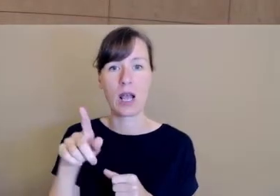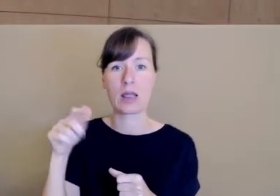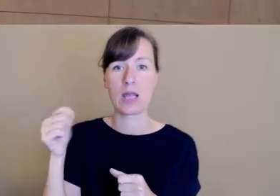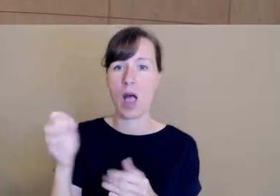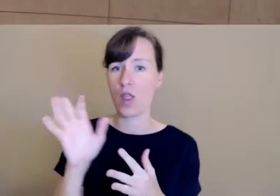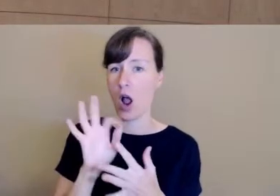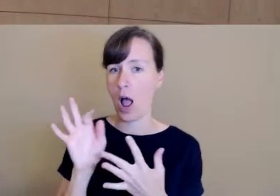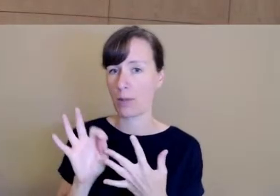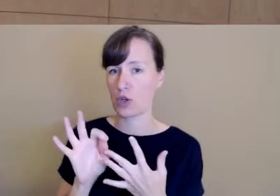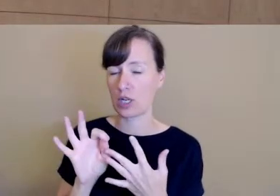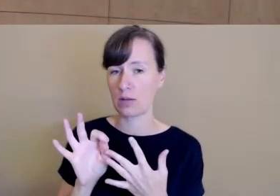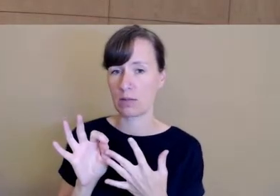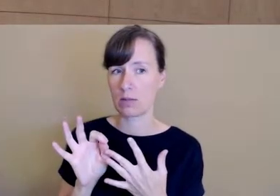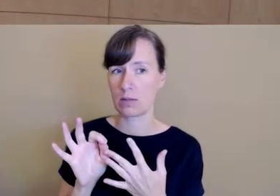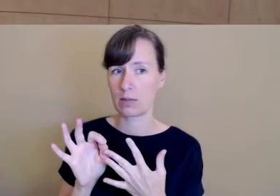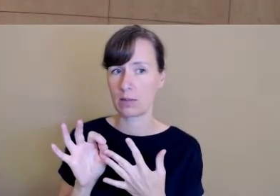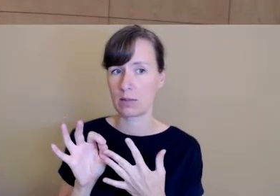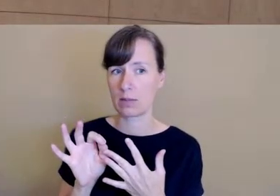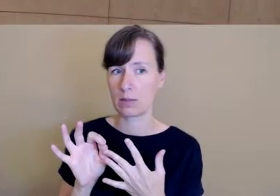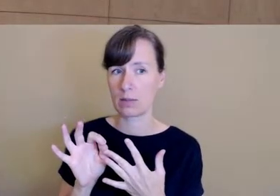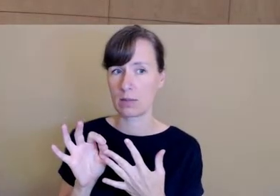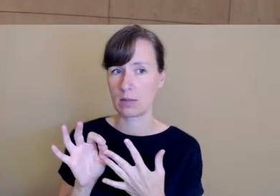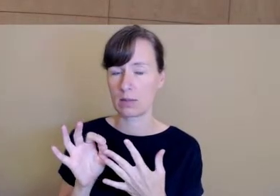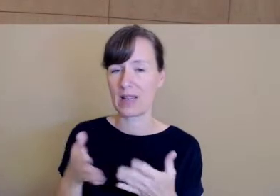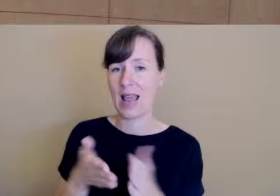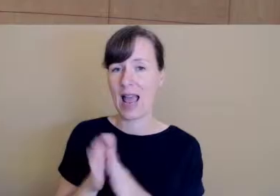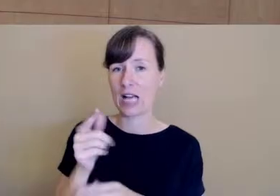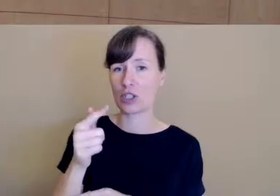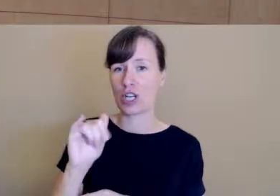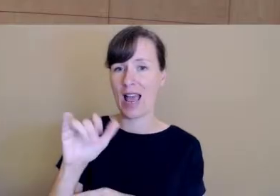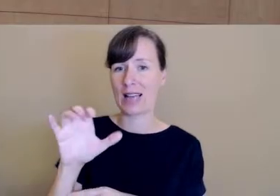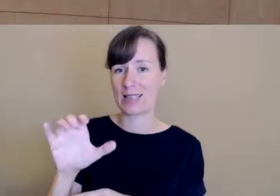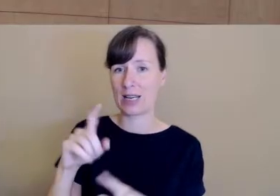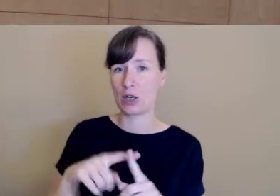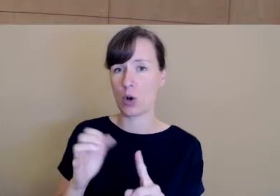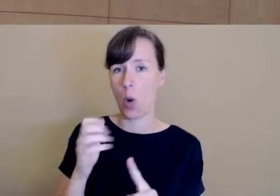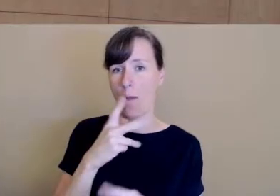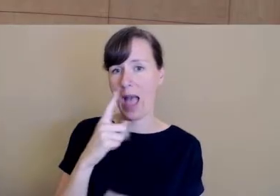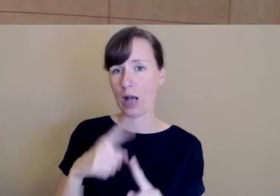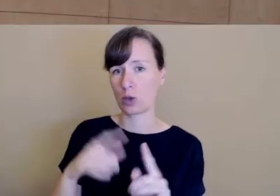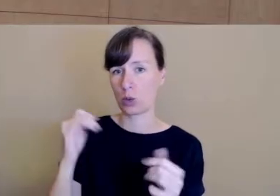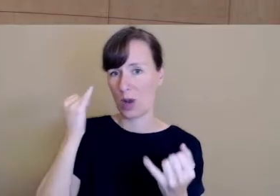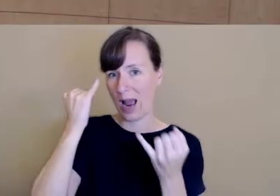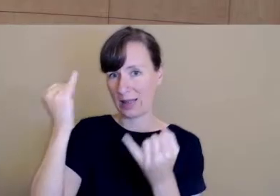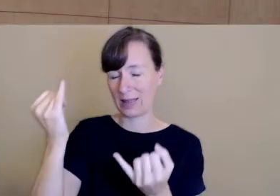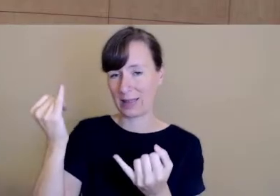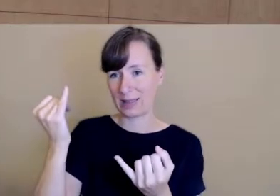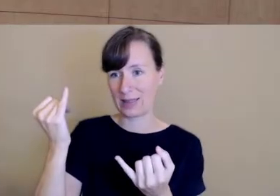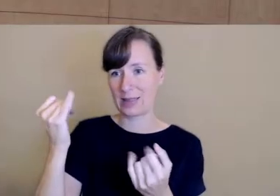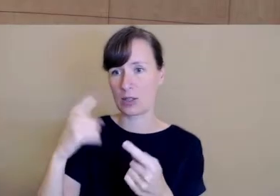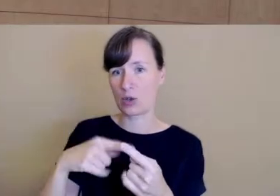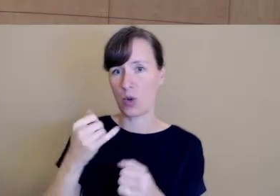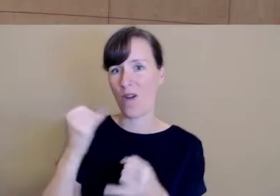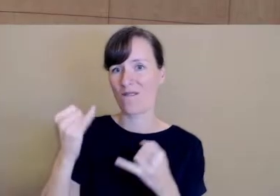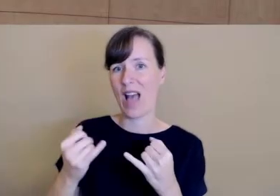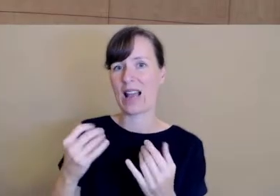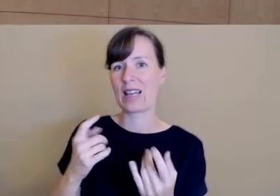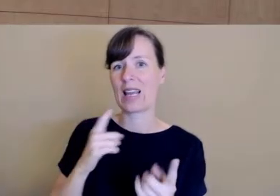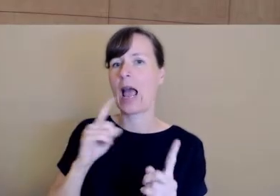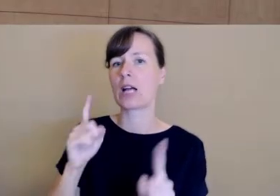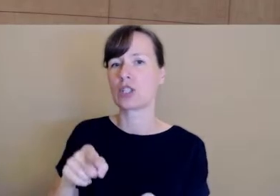option would be to ask GIC to go back to the drawing board to finally answer their recommendation and